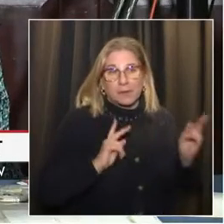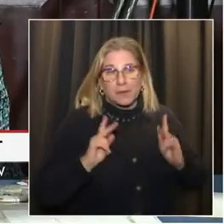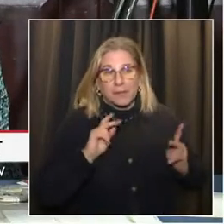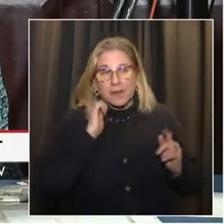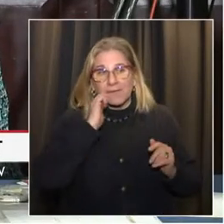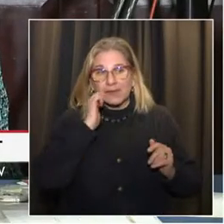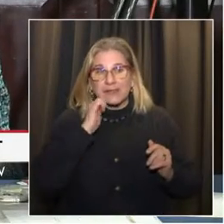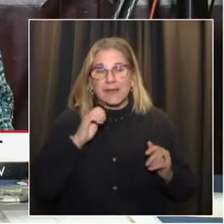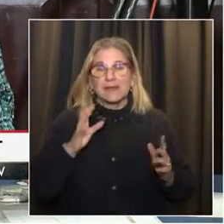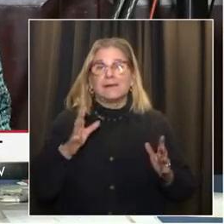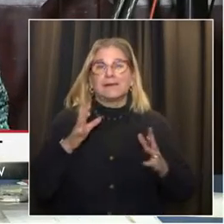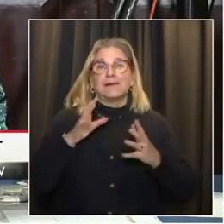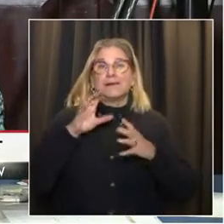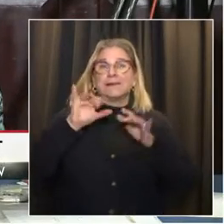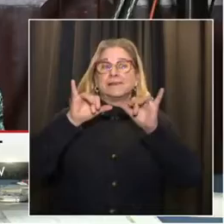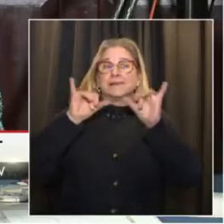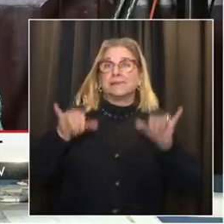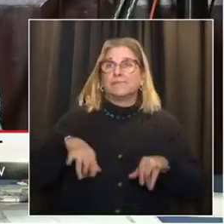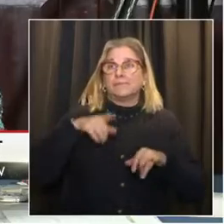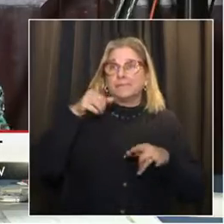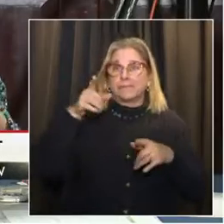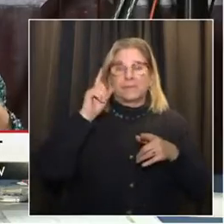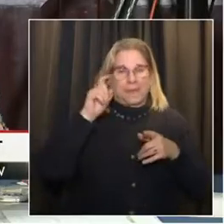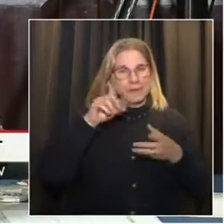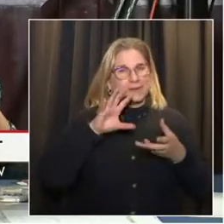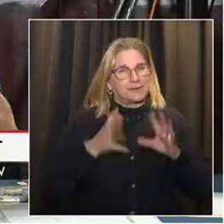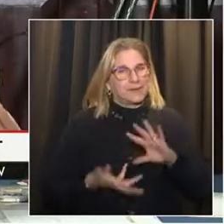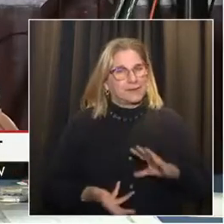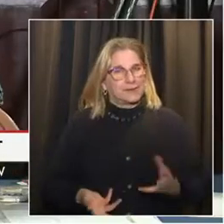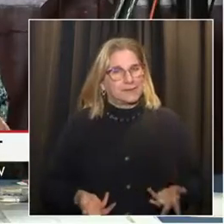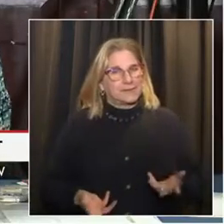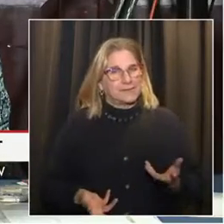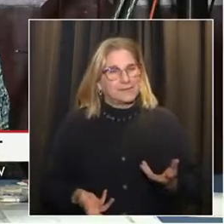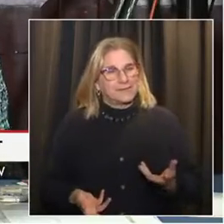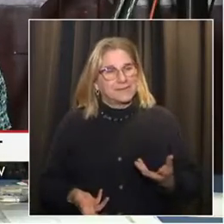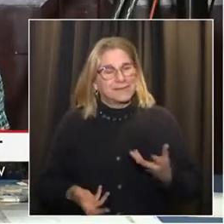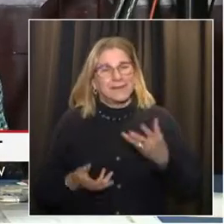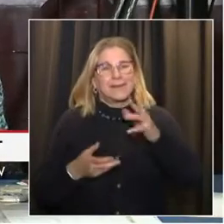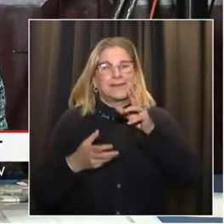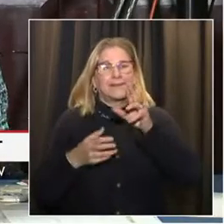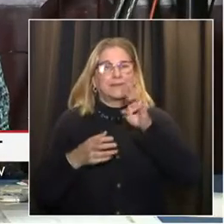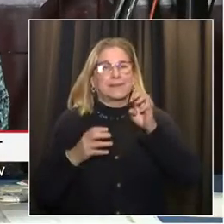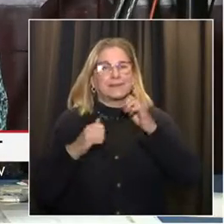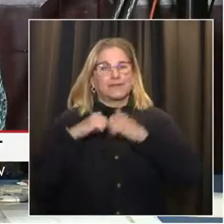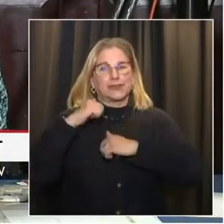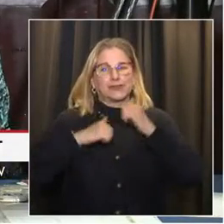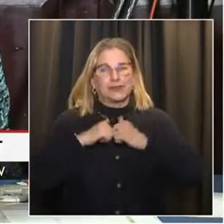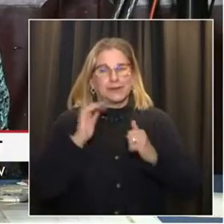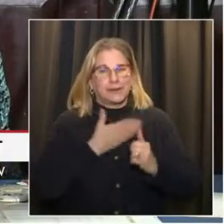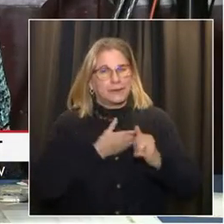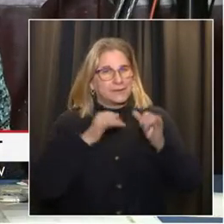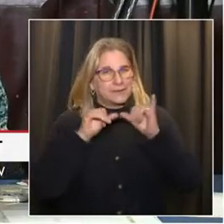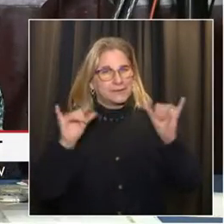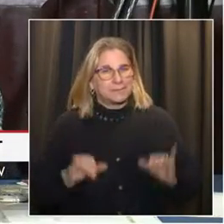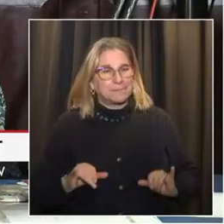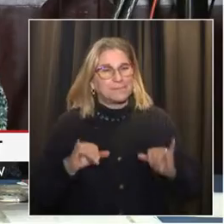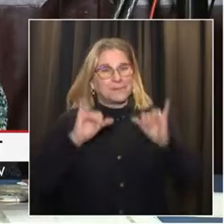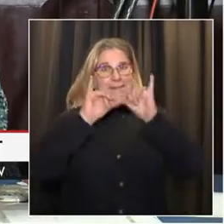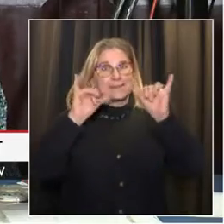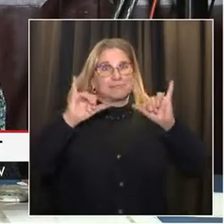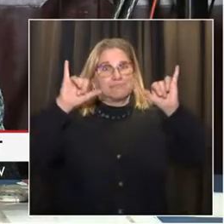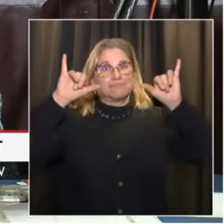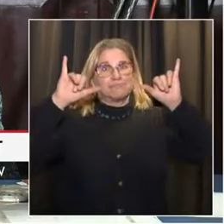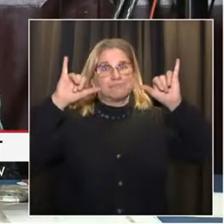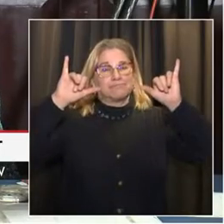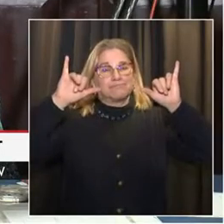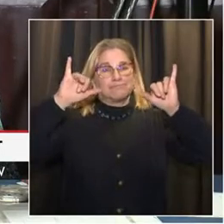system has to be reset. You may have a different view, but it is my responsibility to present the ways in which I think it has to